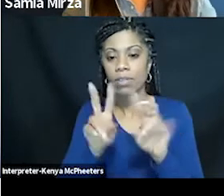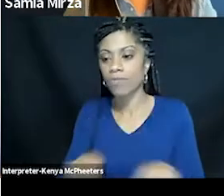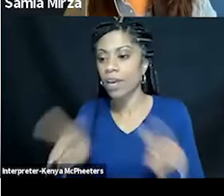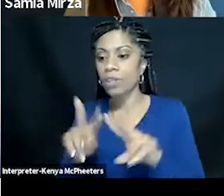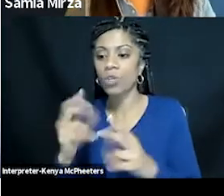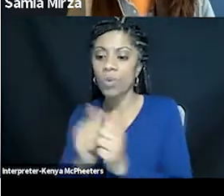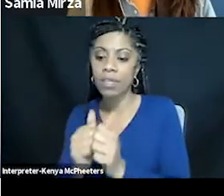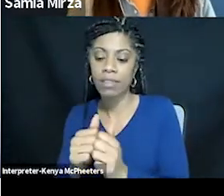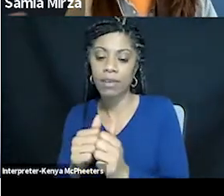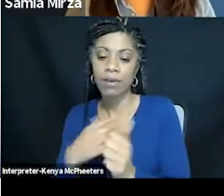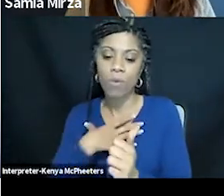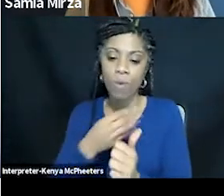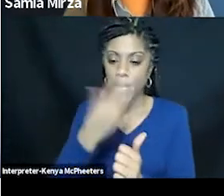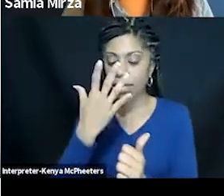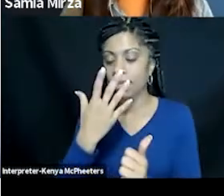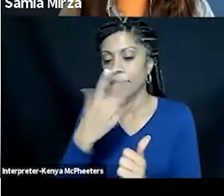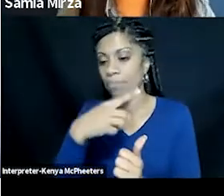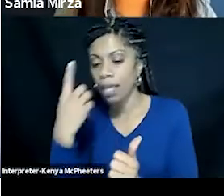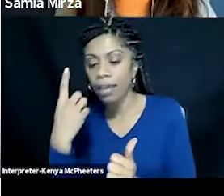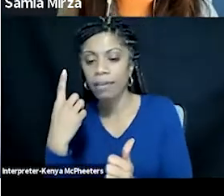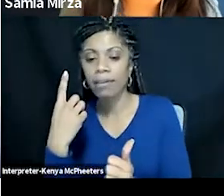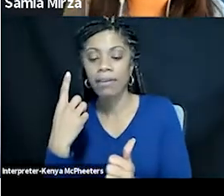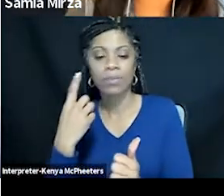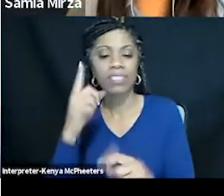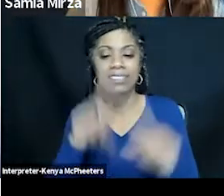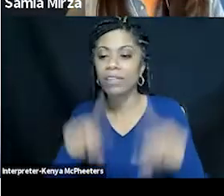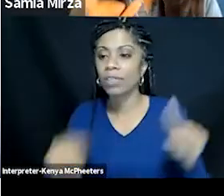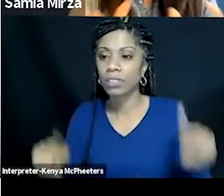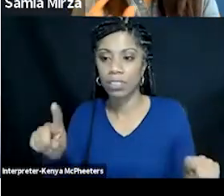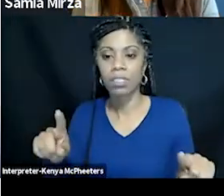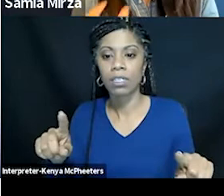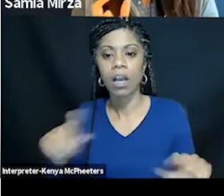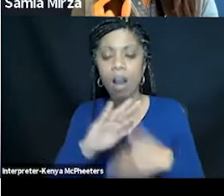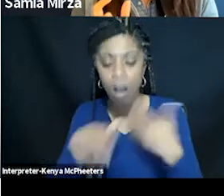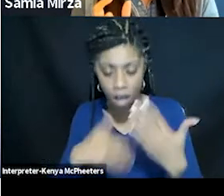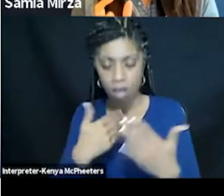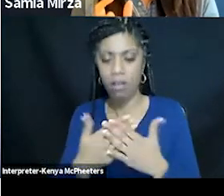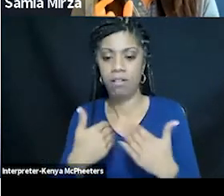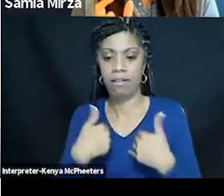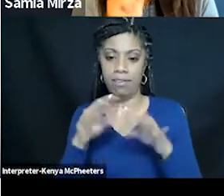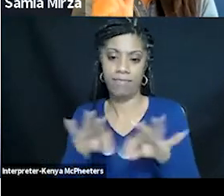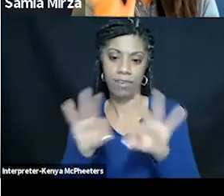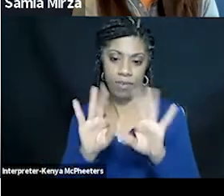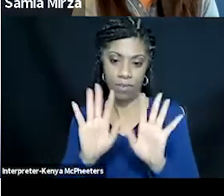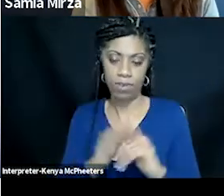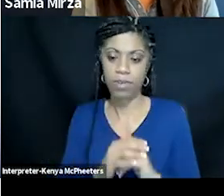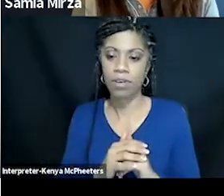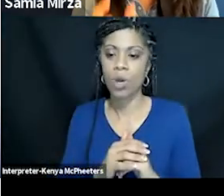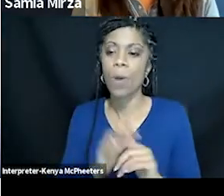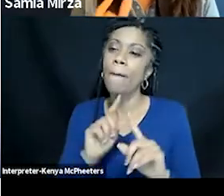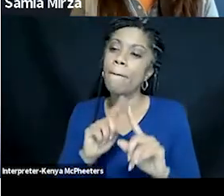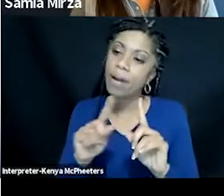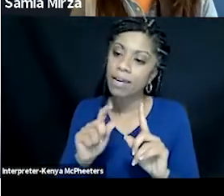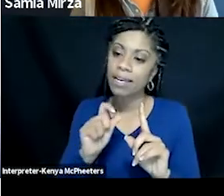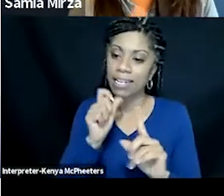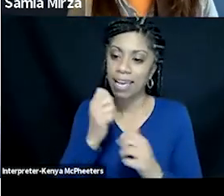of the different diverse spectrum there. But what we found was that not everyone was